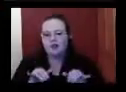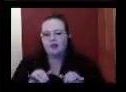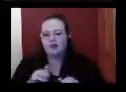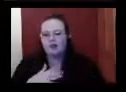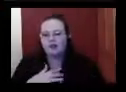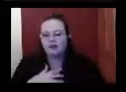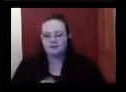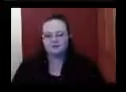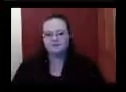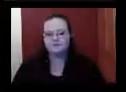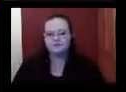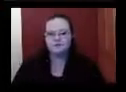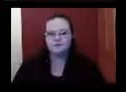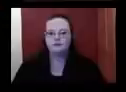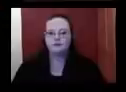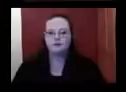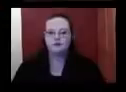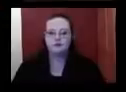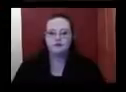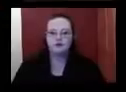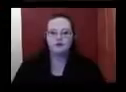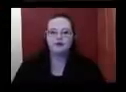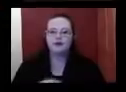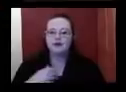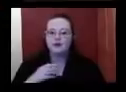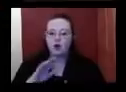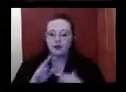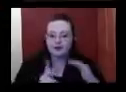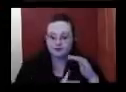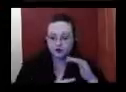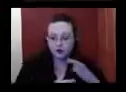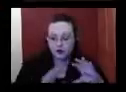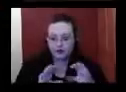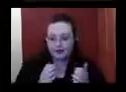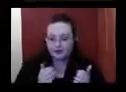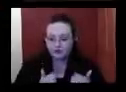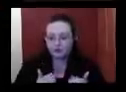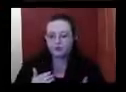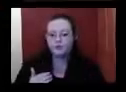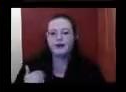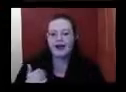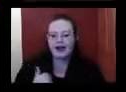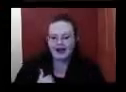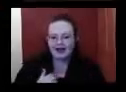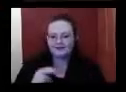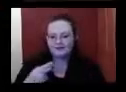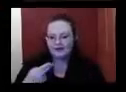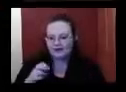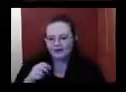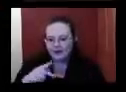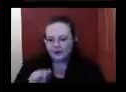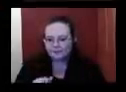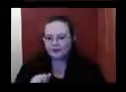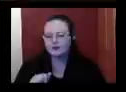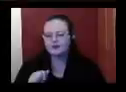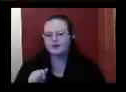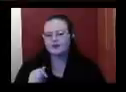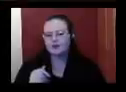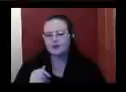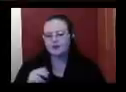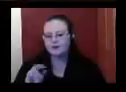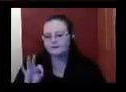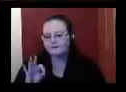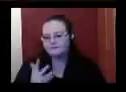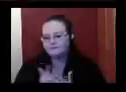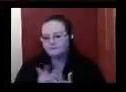HEPA filter units will be placed in all kindergarten classrooms and in some other selected classroom